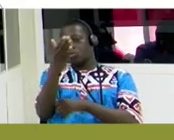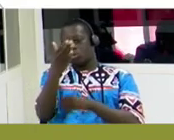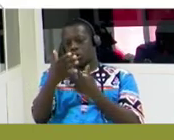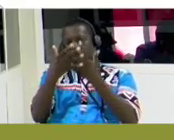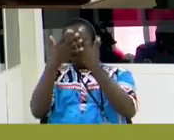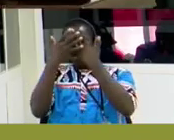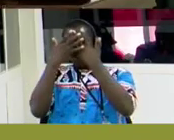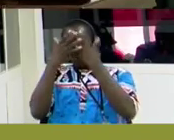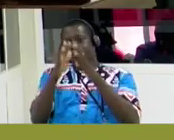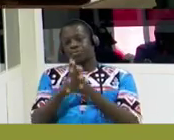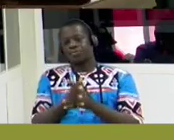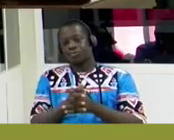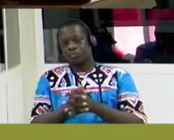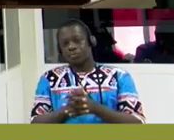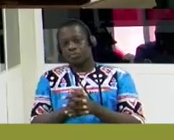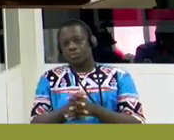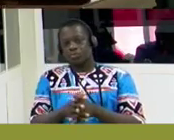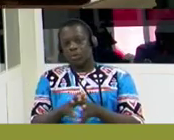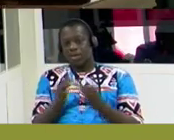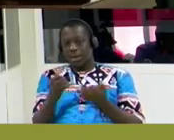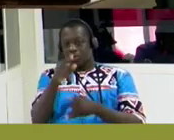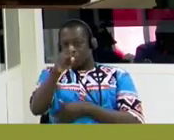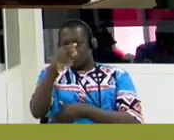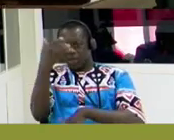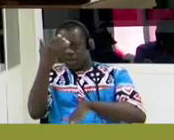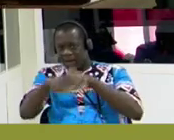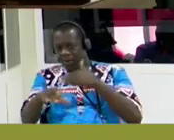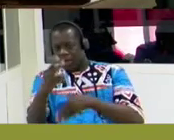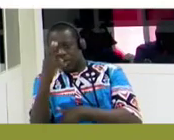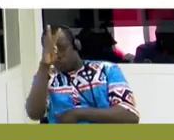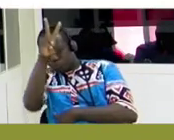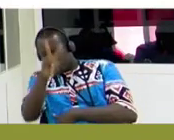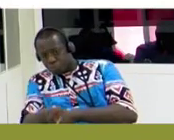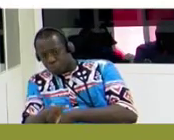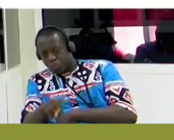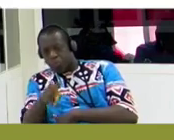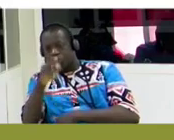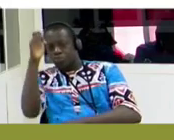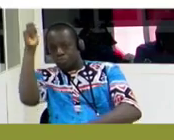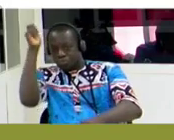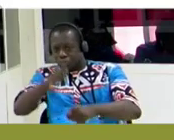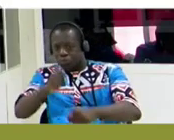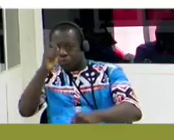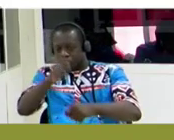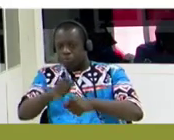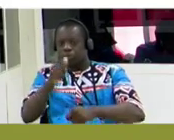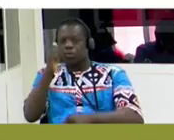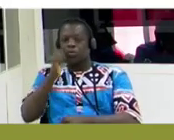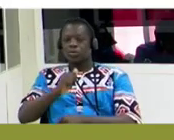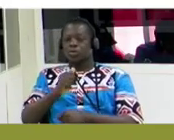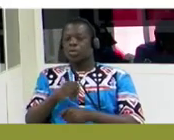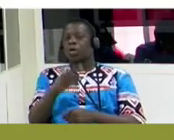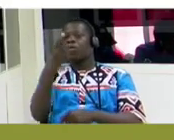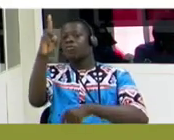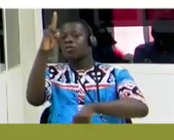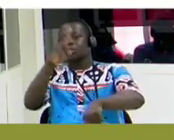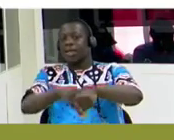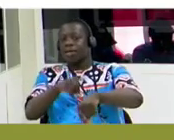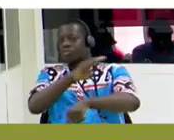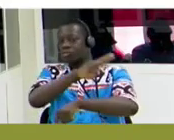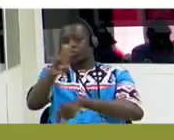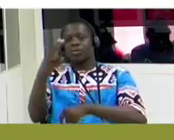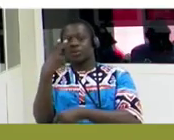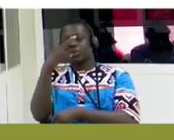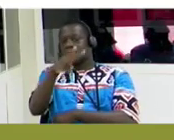So you never saw a hammer being used? The first time I went, I never saw a hammer, neither an electrical this thing. I don't know how